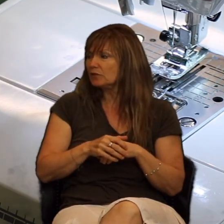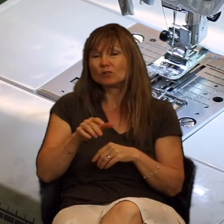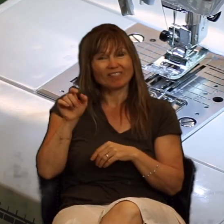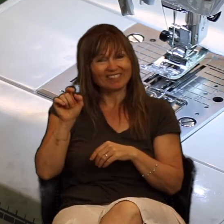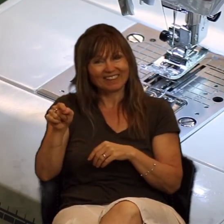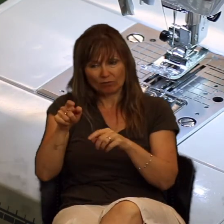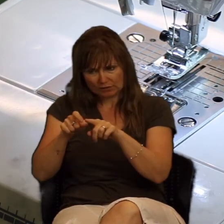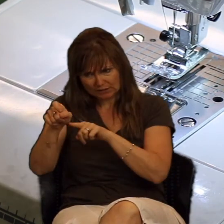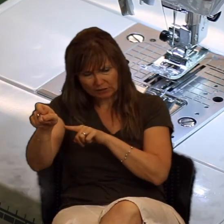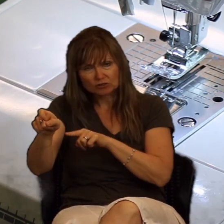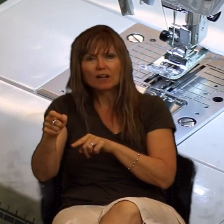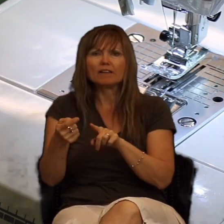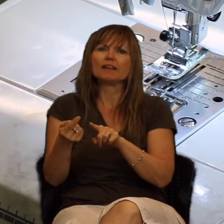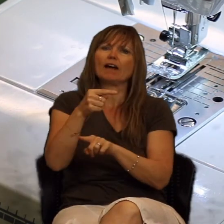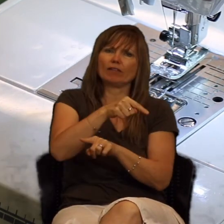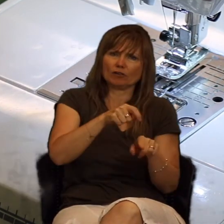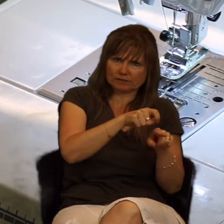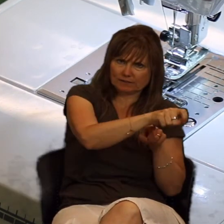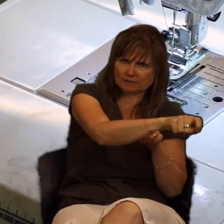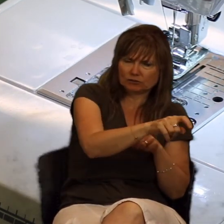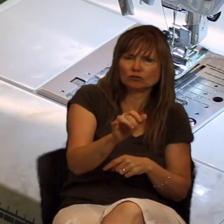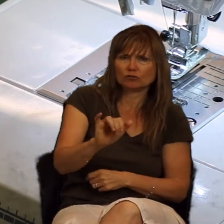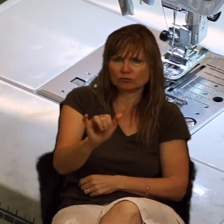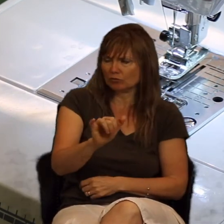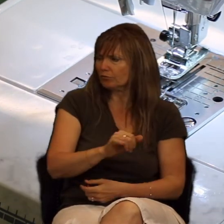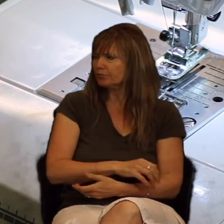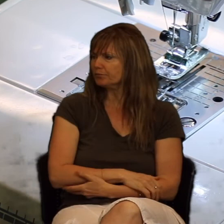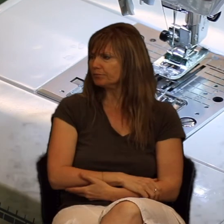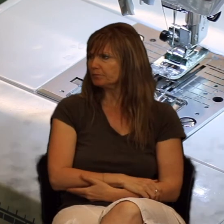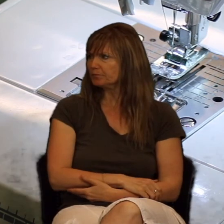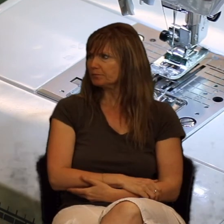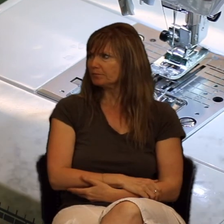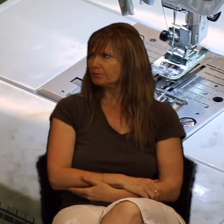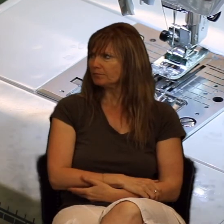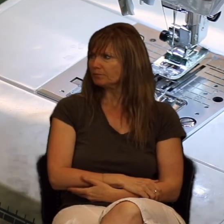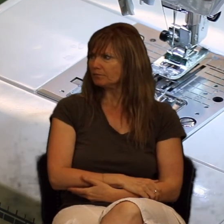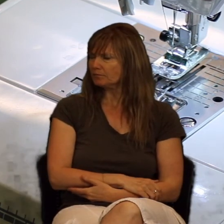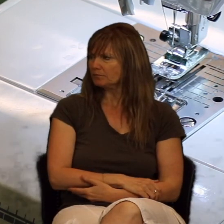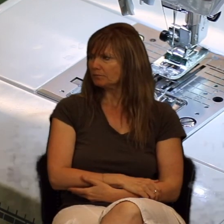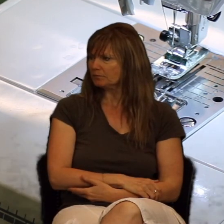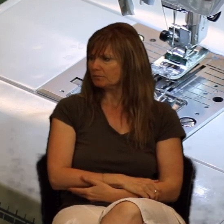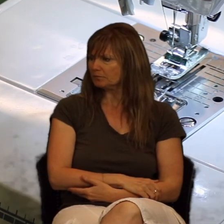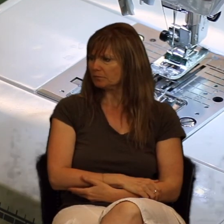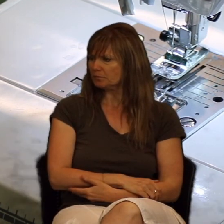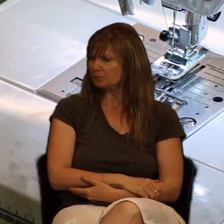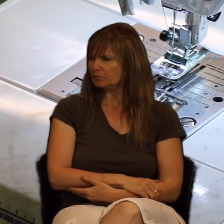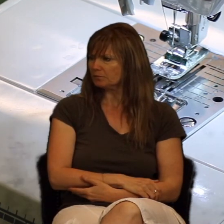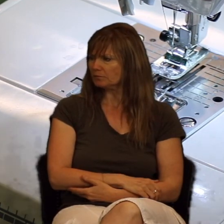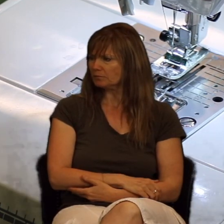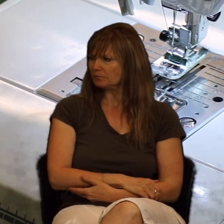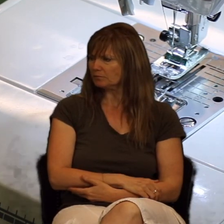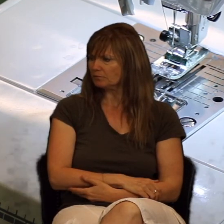sides. So it's in place, and then I'm just going to pin.